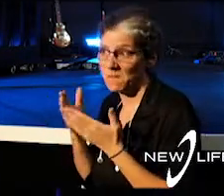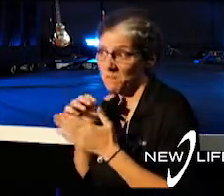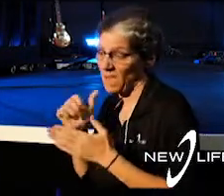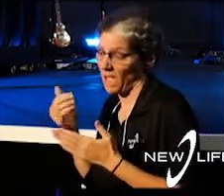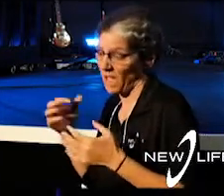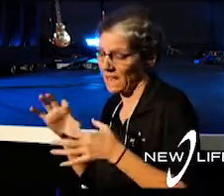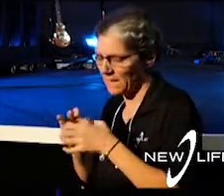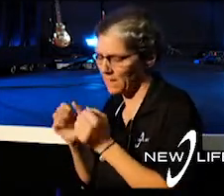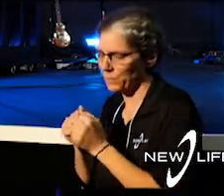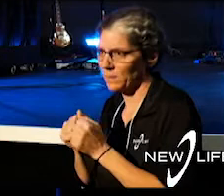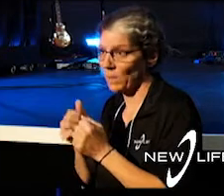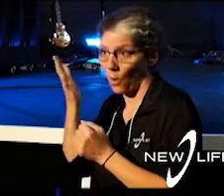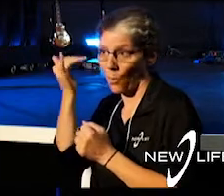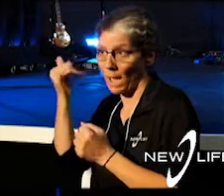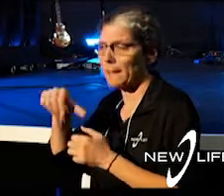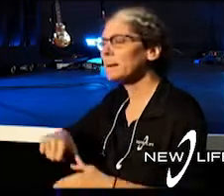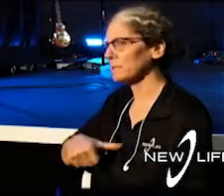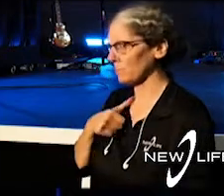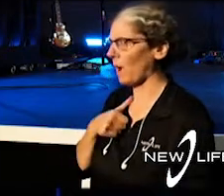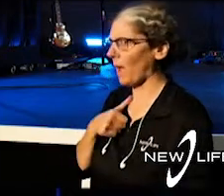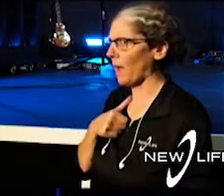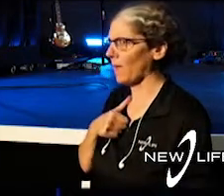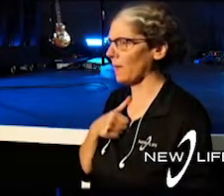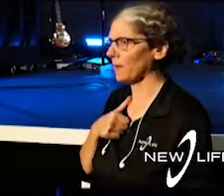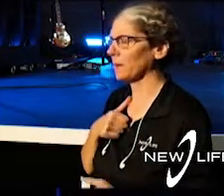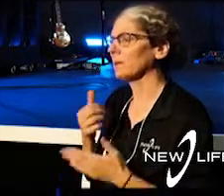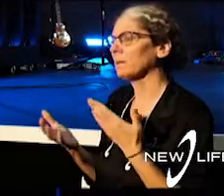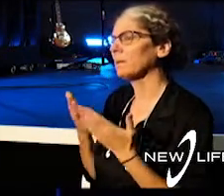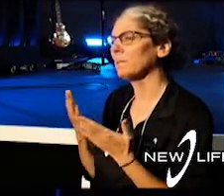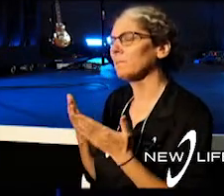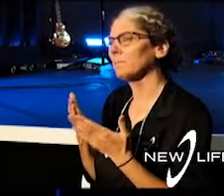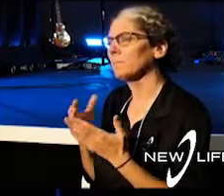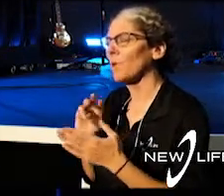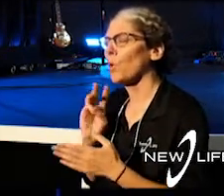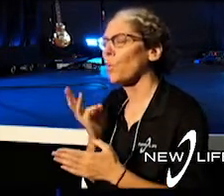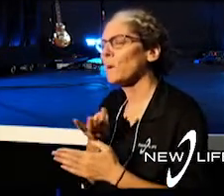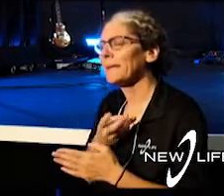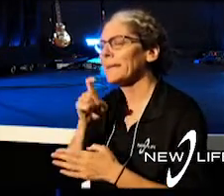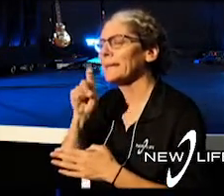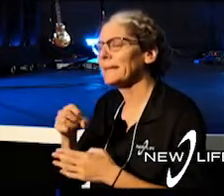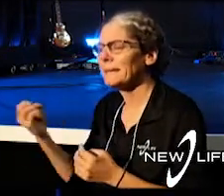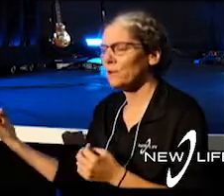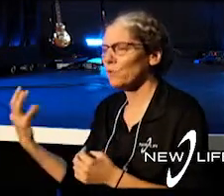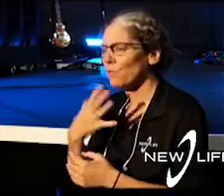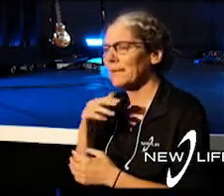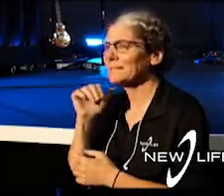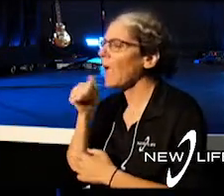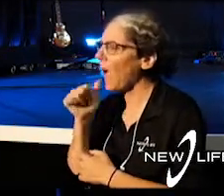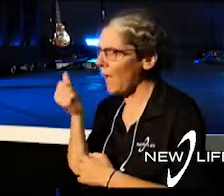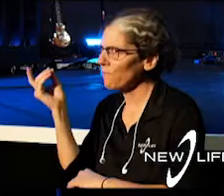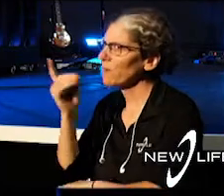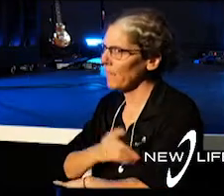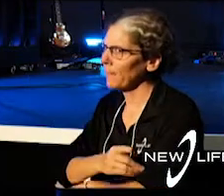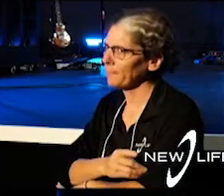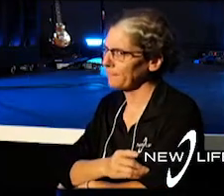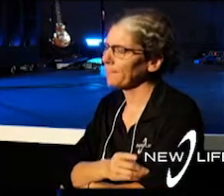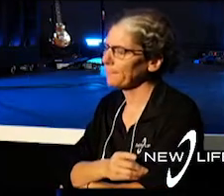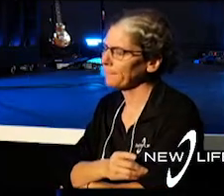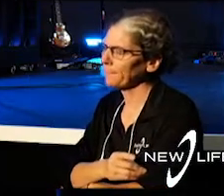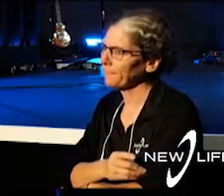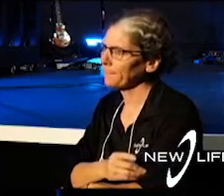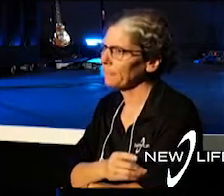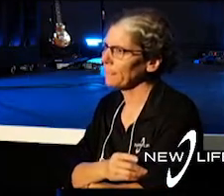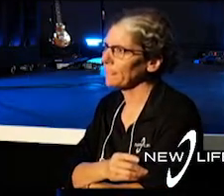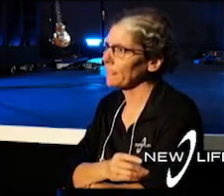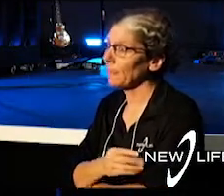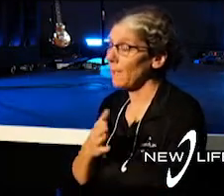The grace that God offers isn't something we receive once. We need it every single day. And for me, it looks like, God, I can't